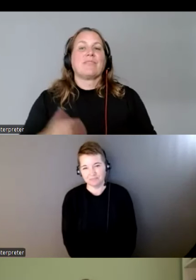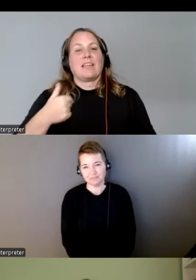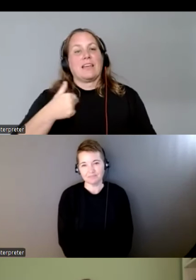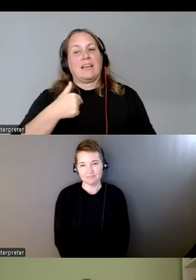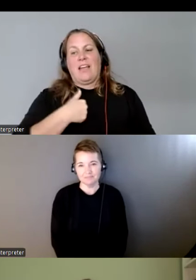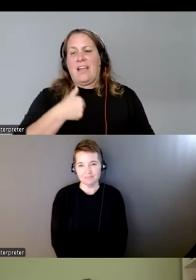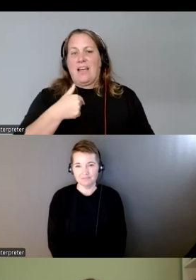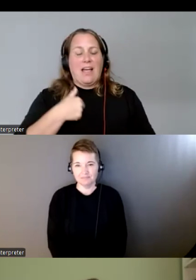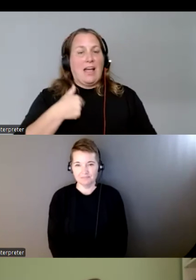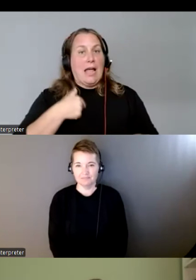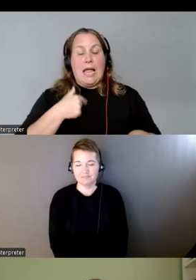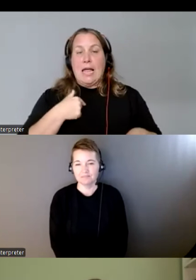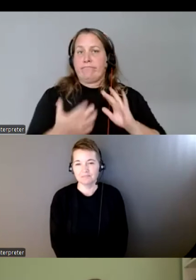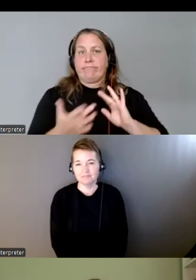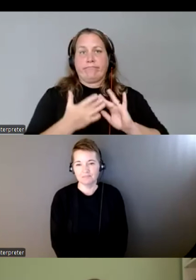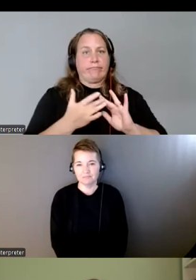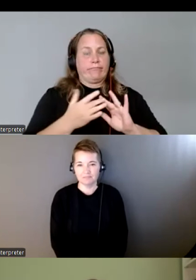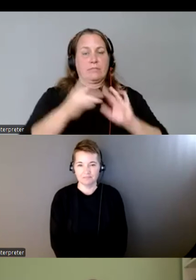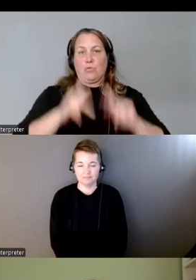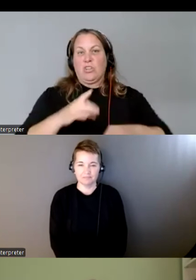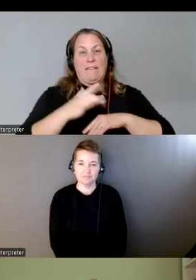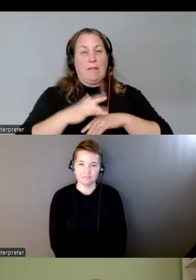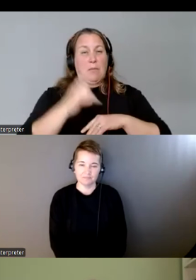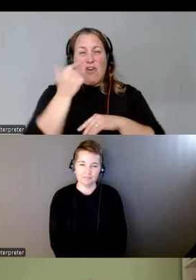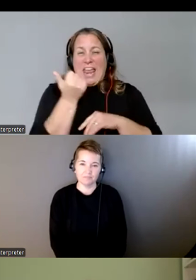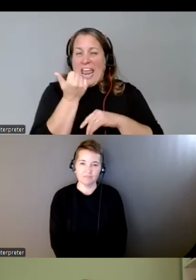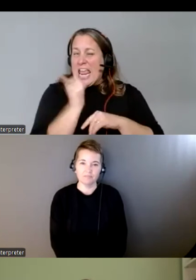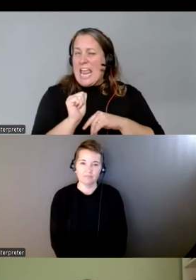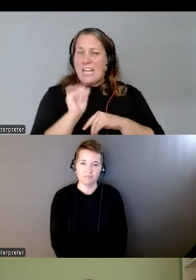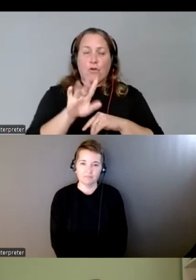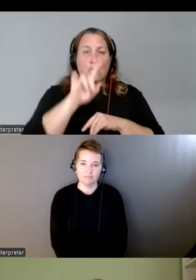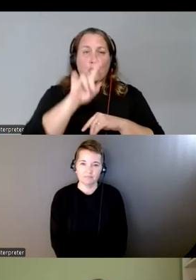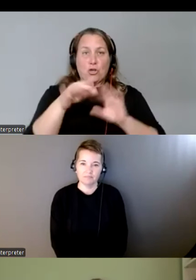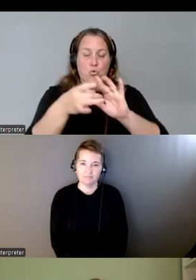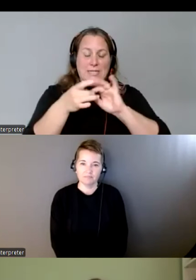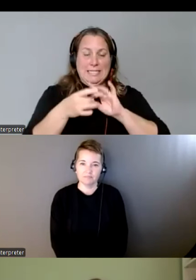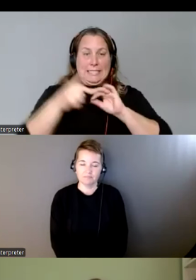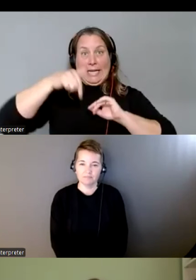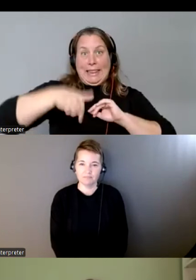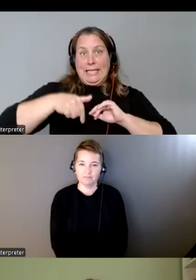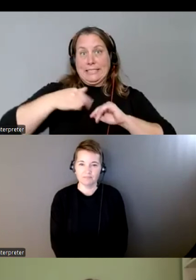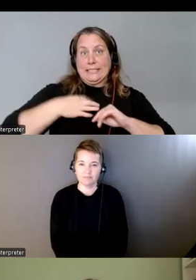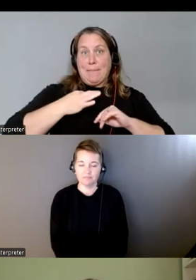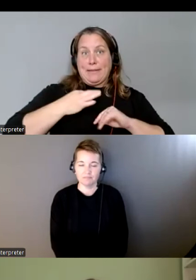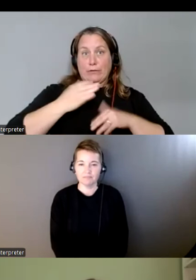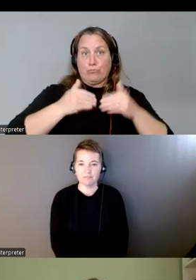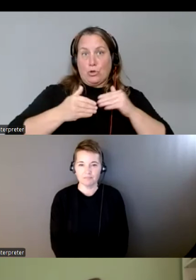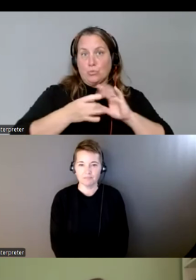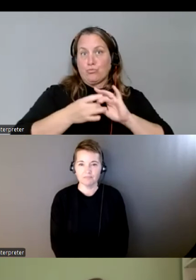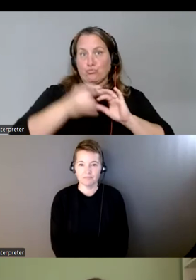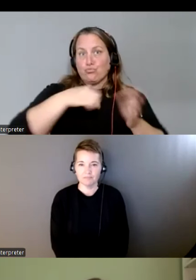out with any questions that you might have about everything that has to do with the application process to